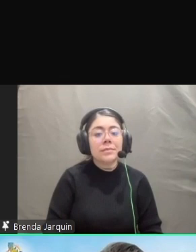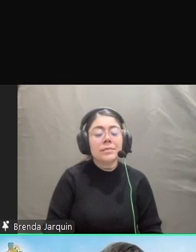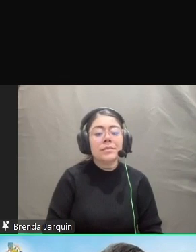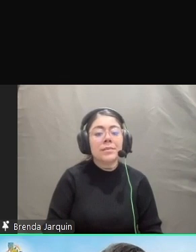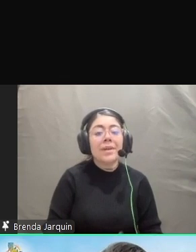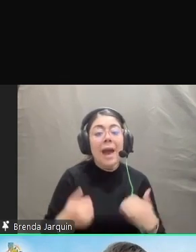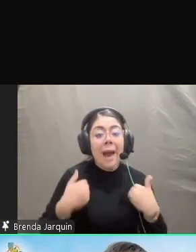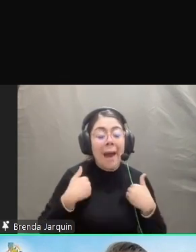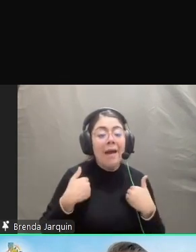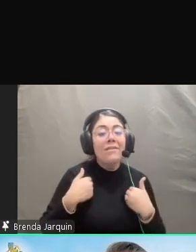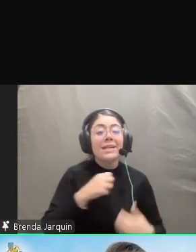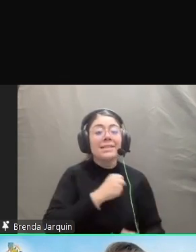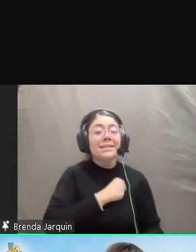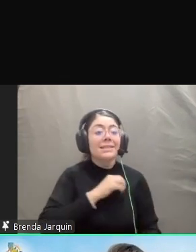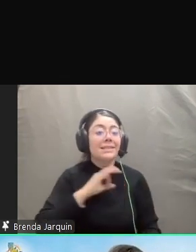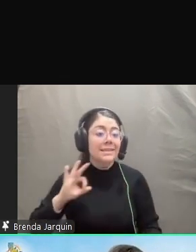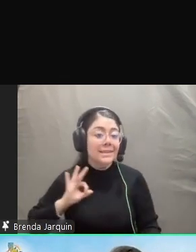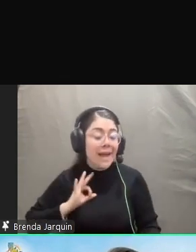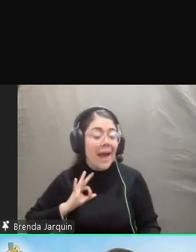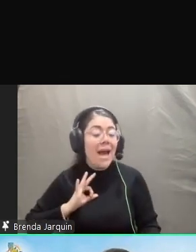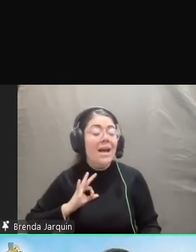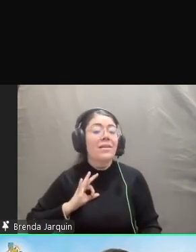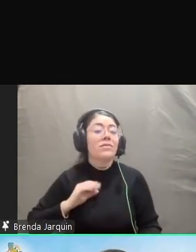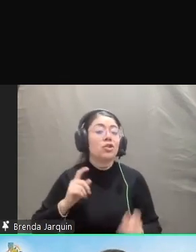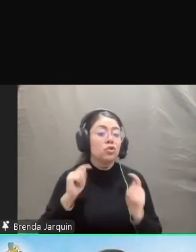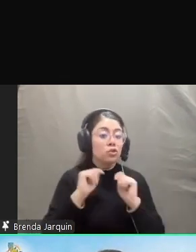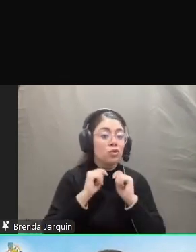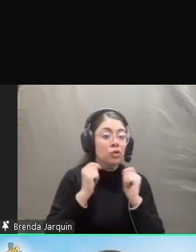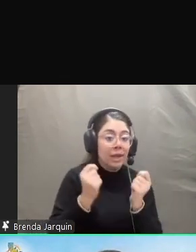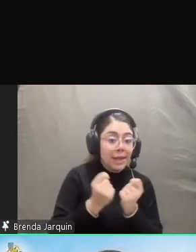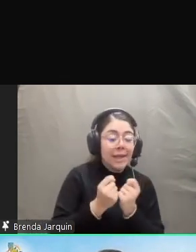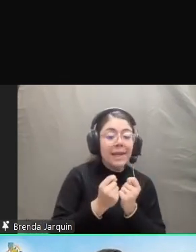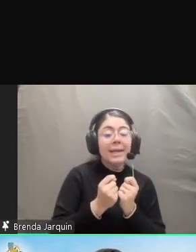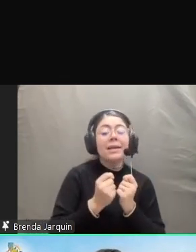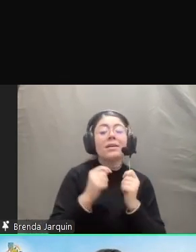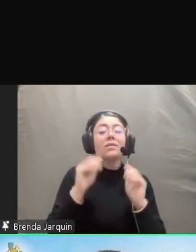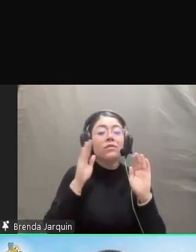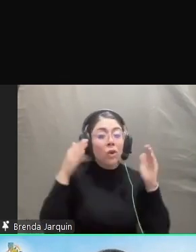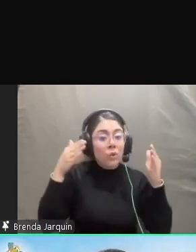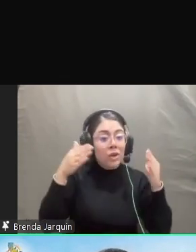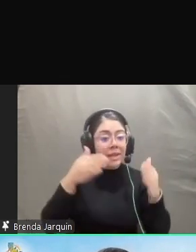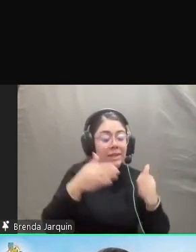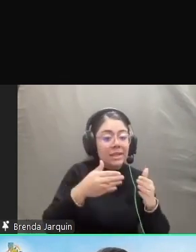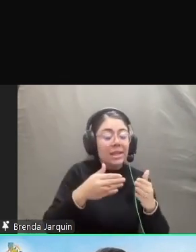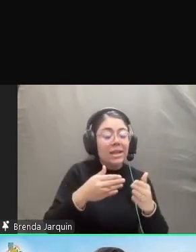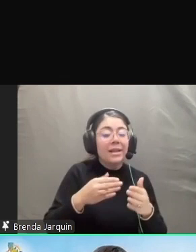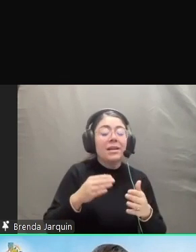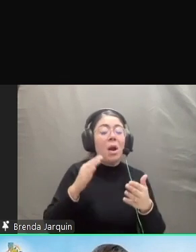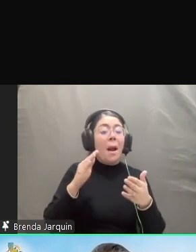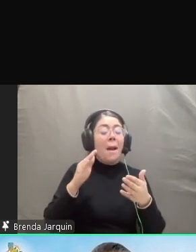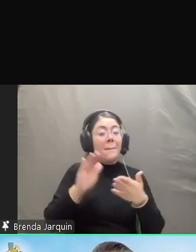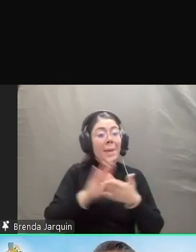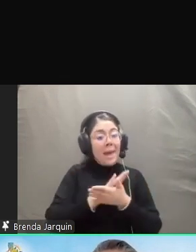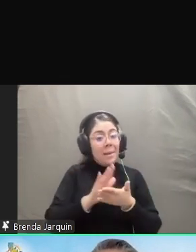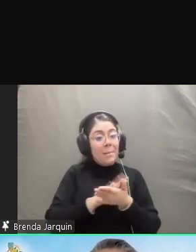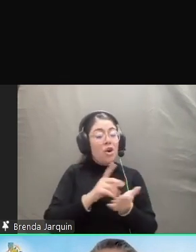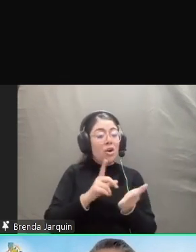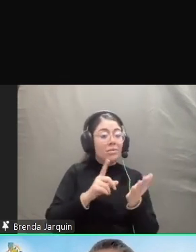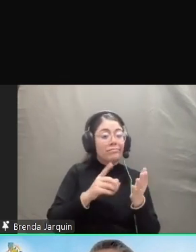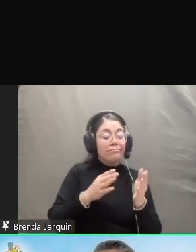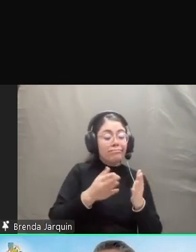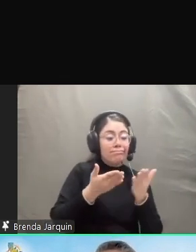staff experiences centered on a document, so that there is